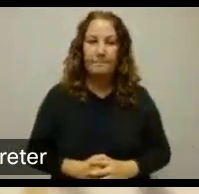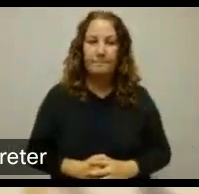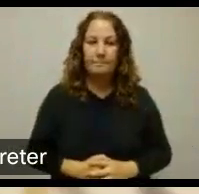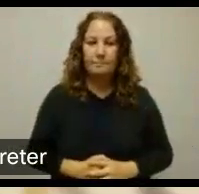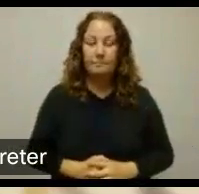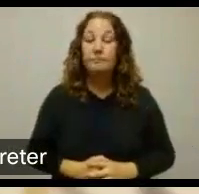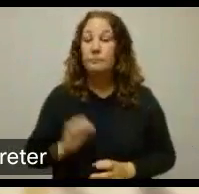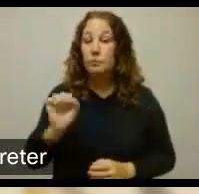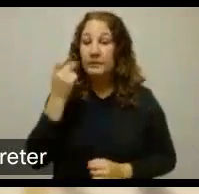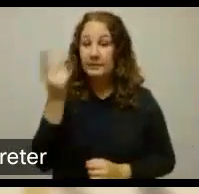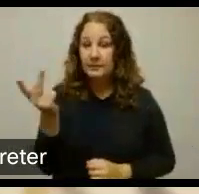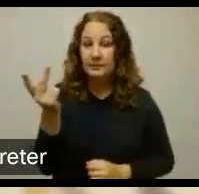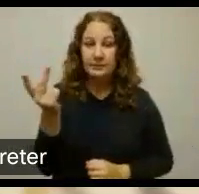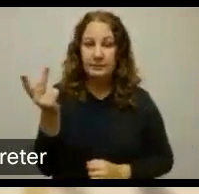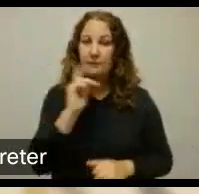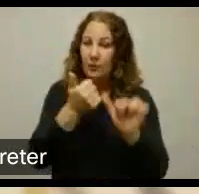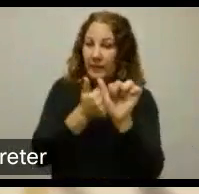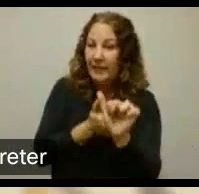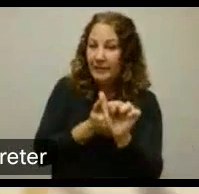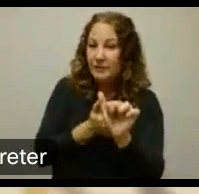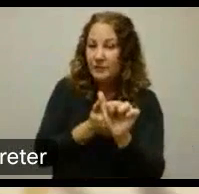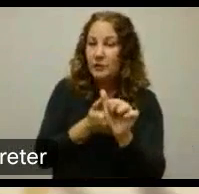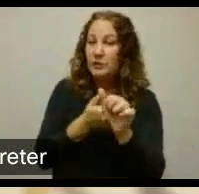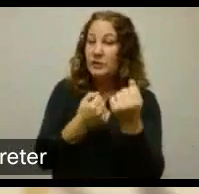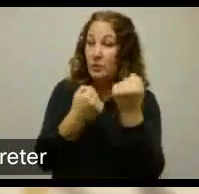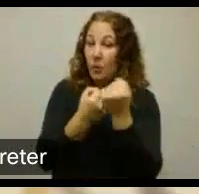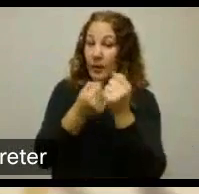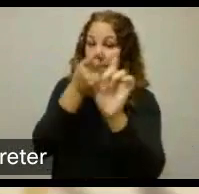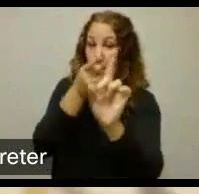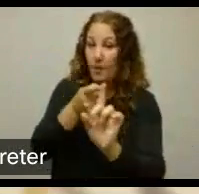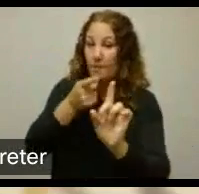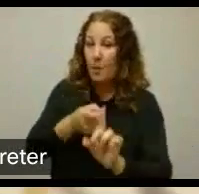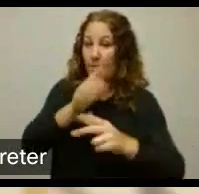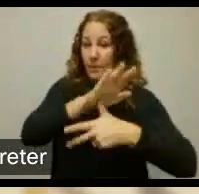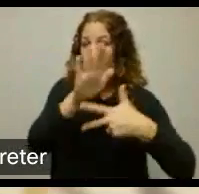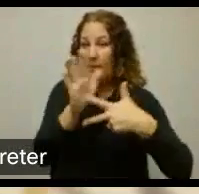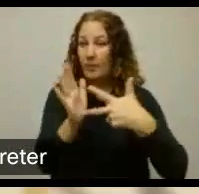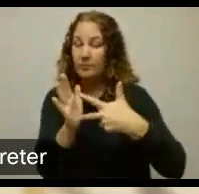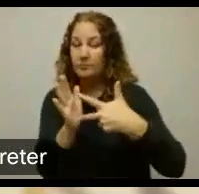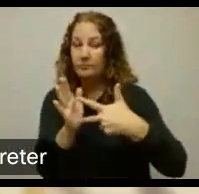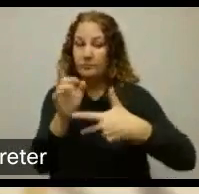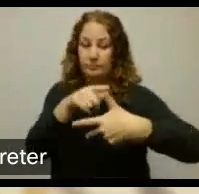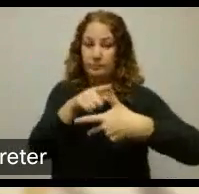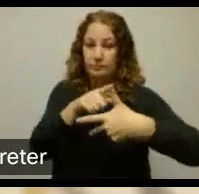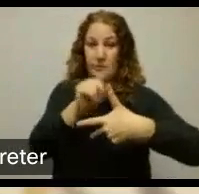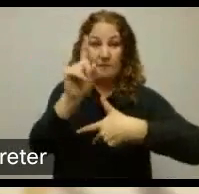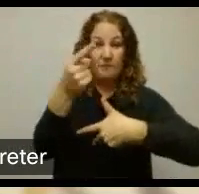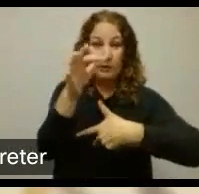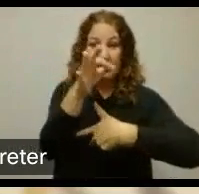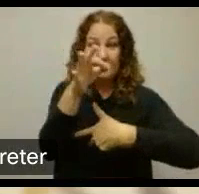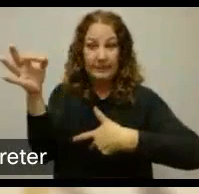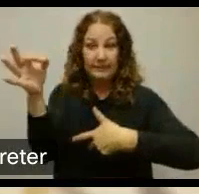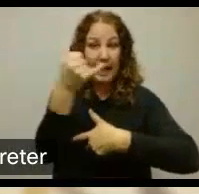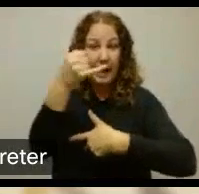So you can see how for each of the 3 supporting points, the first sentence underlined introduces